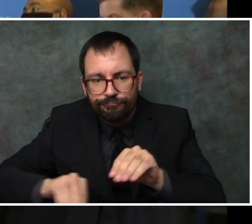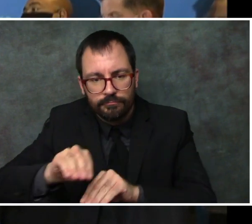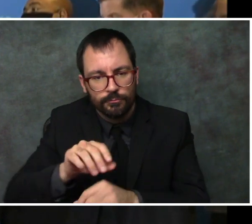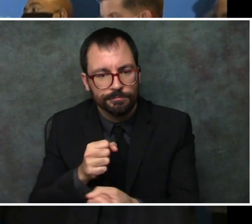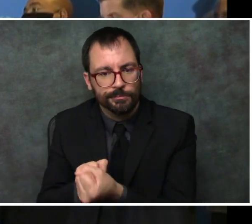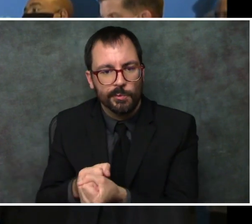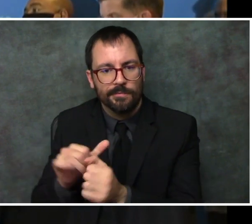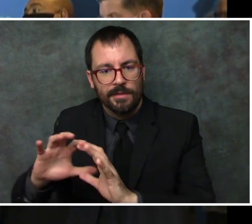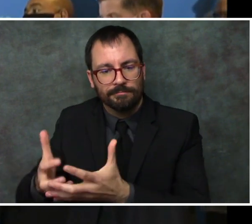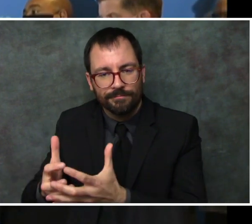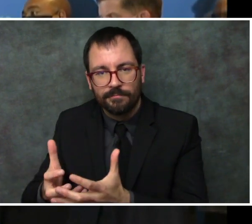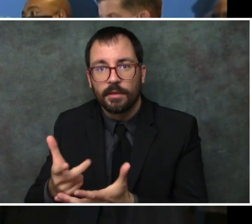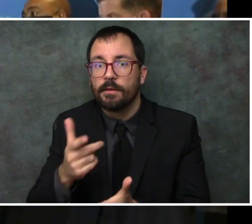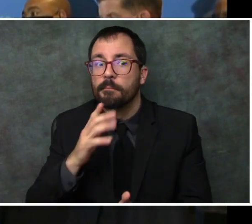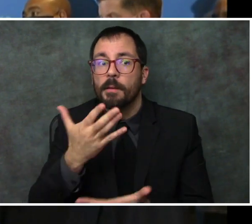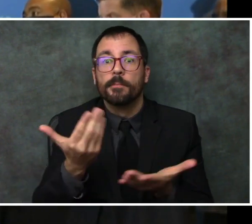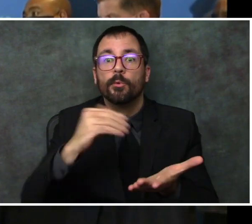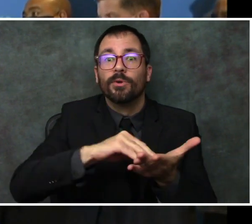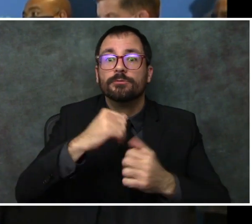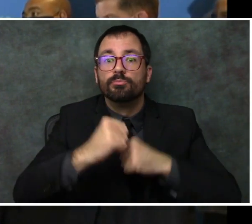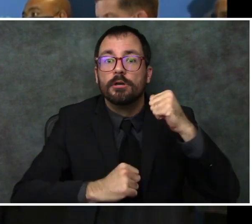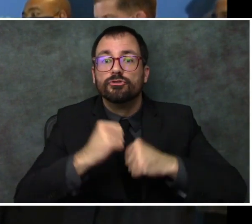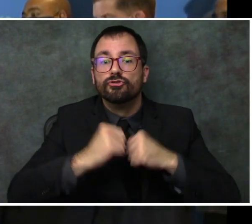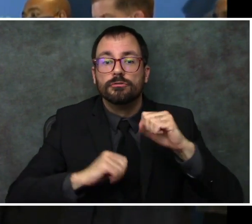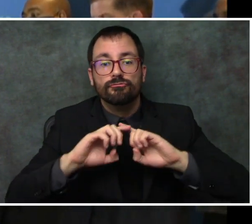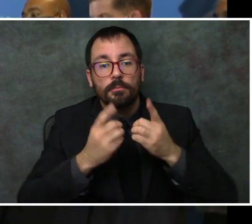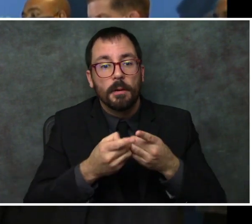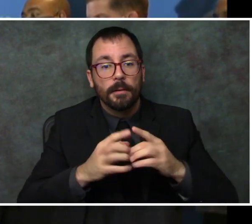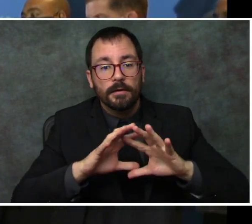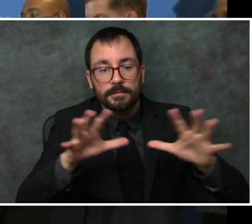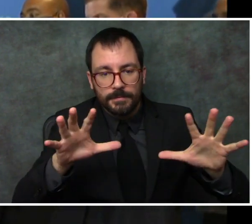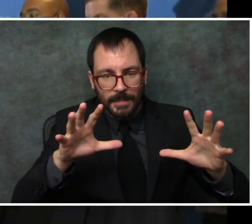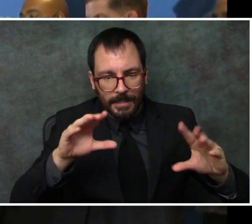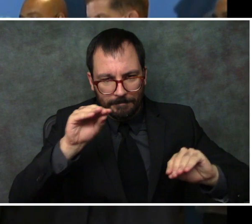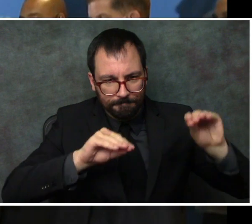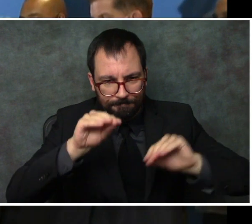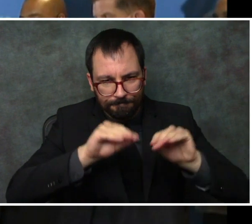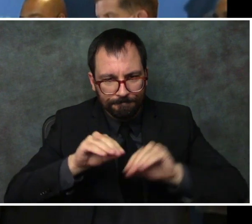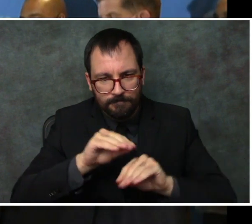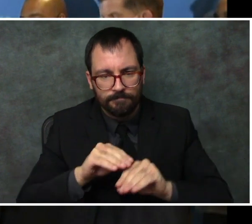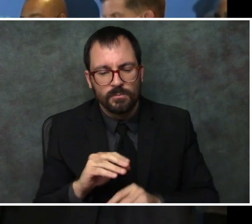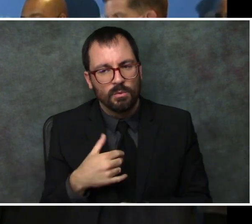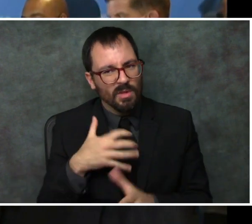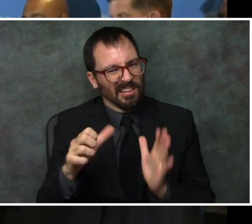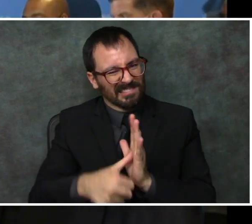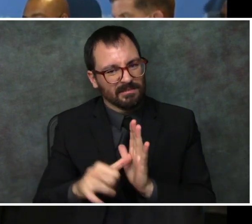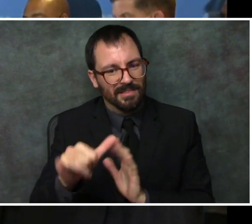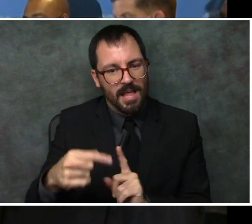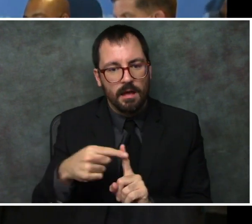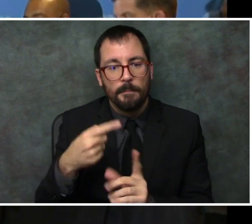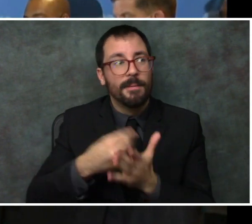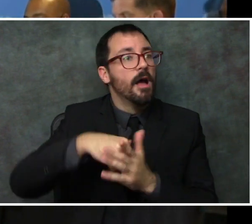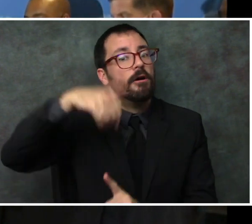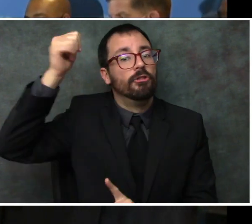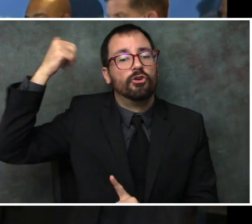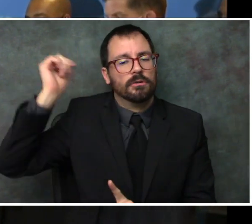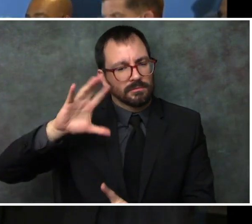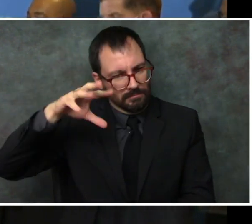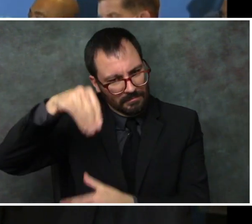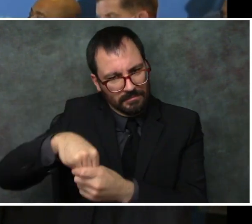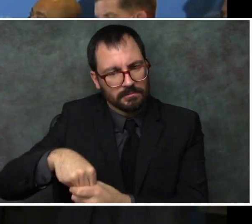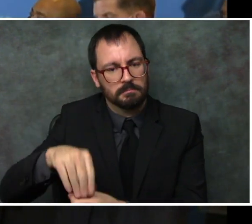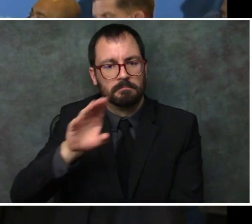BPD does look within at opportunities to restructure or reorganize